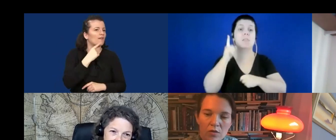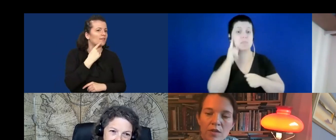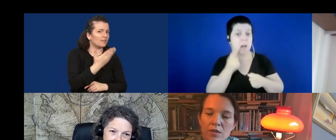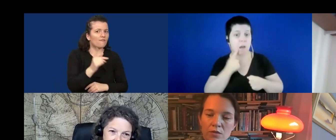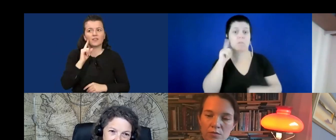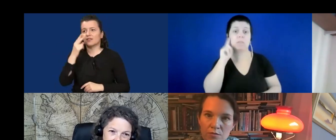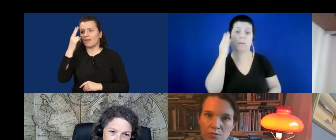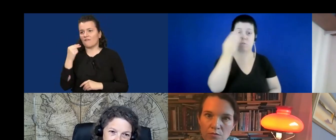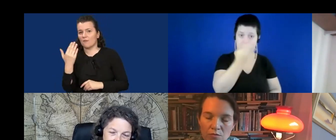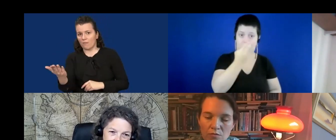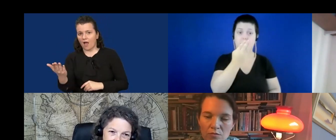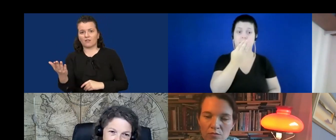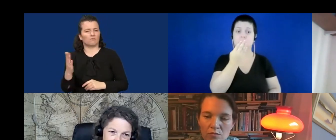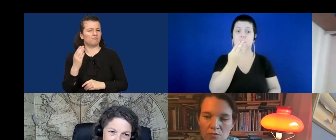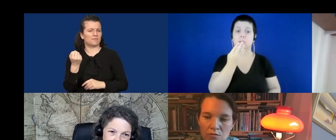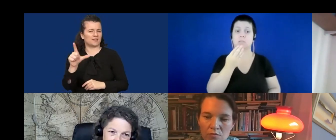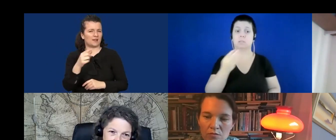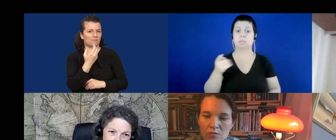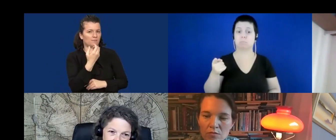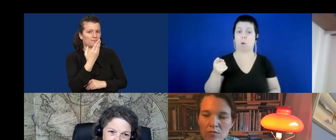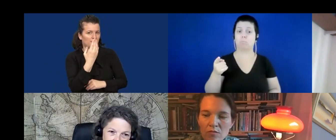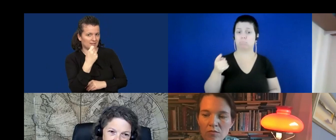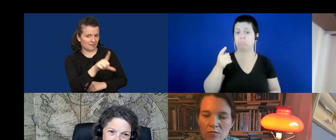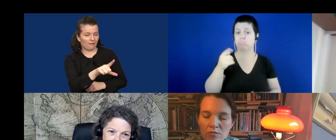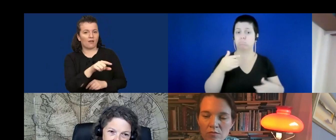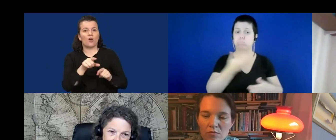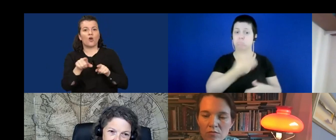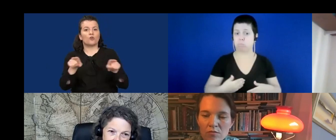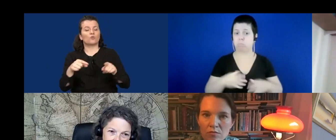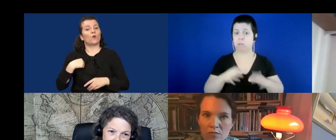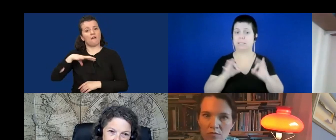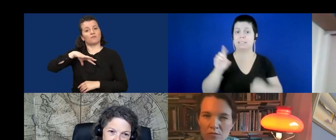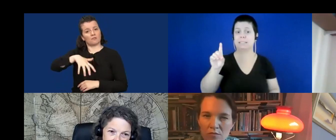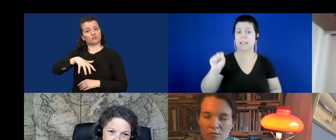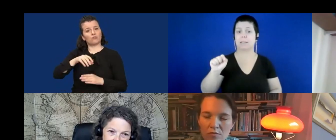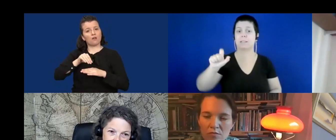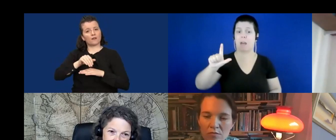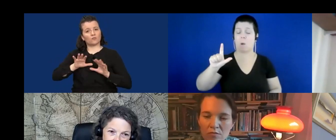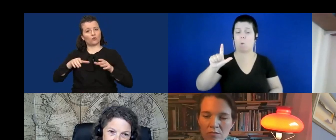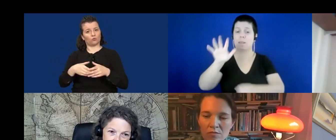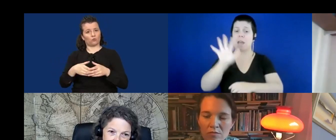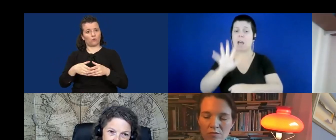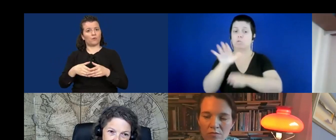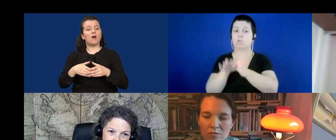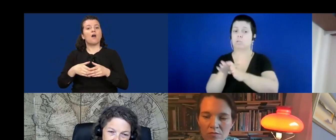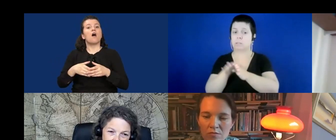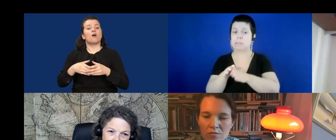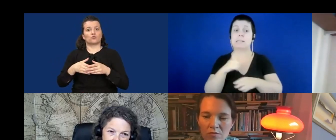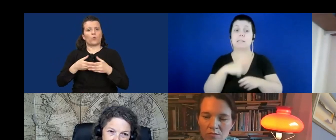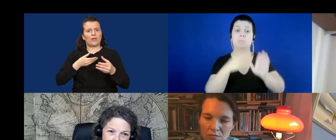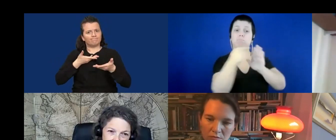public bodies as part of the BSL National Advisory Group. And it contains 10 long-term goals which